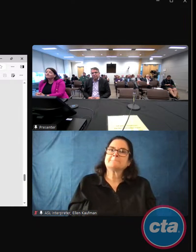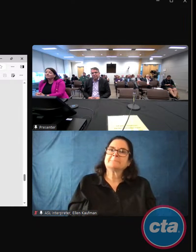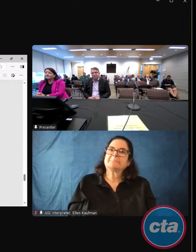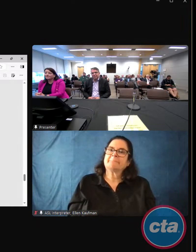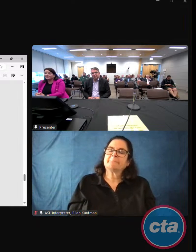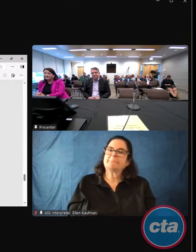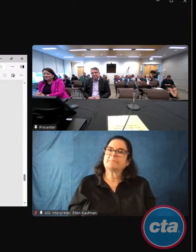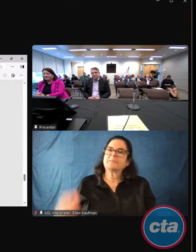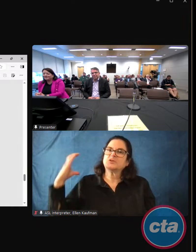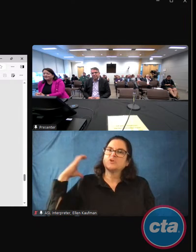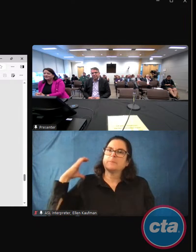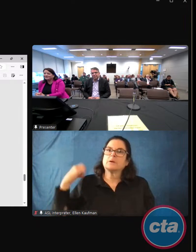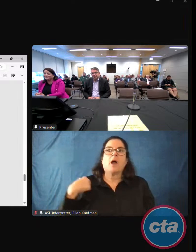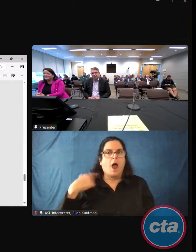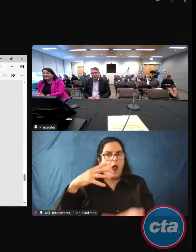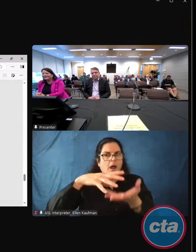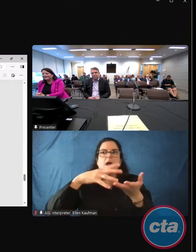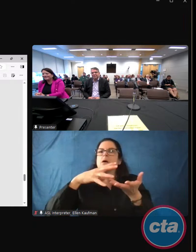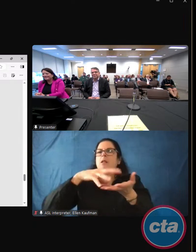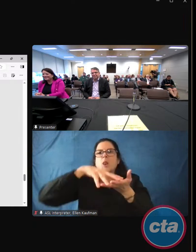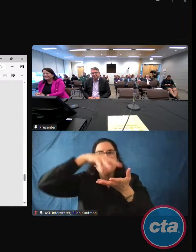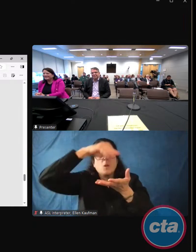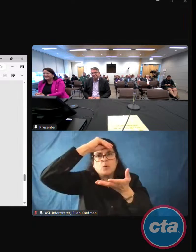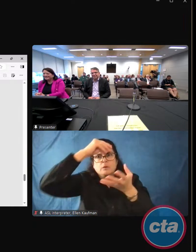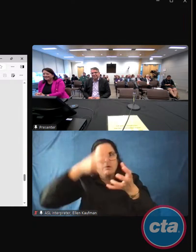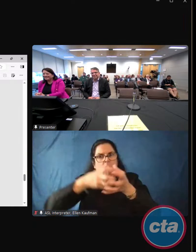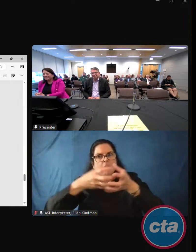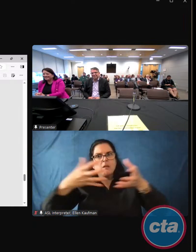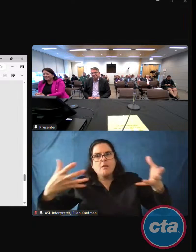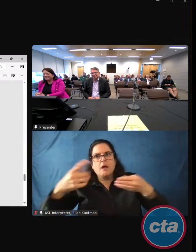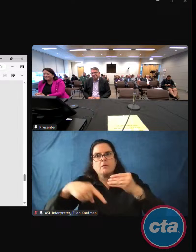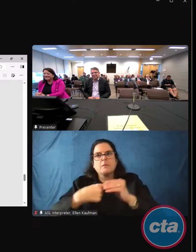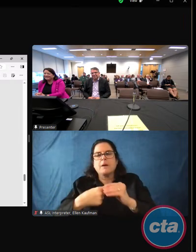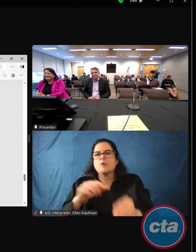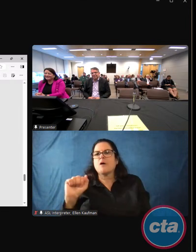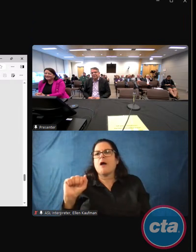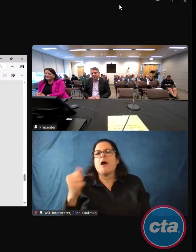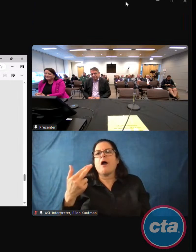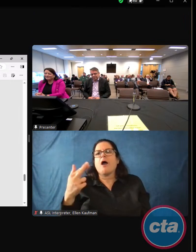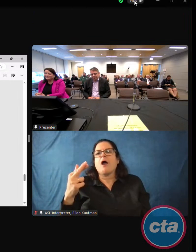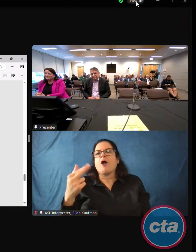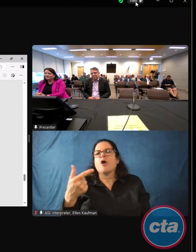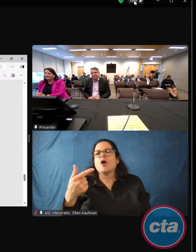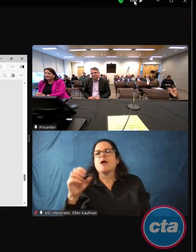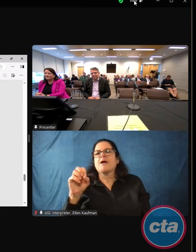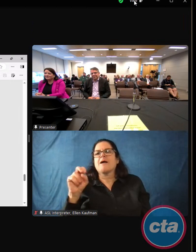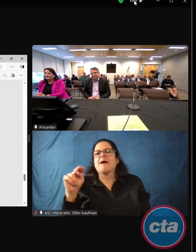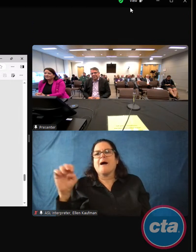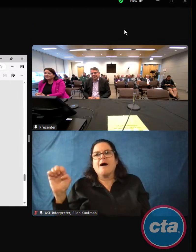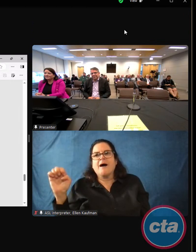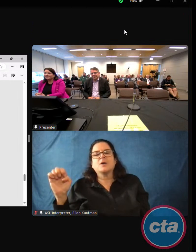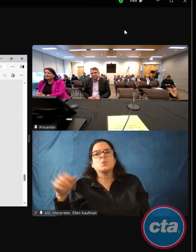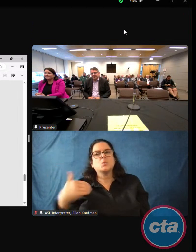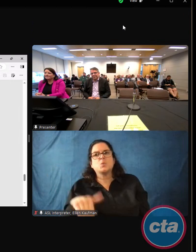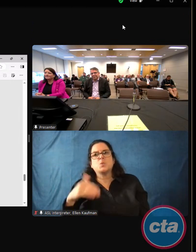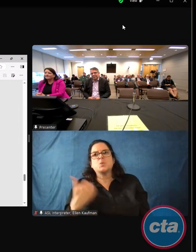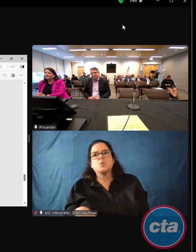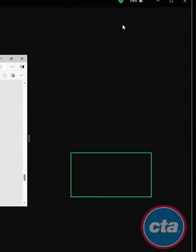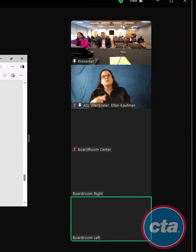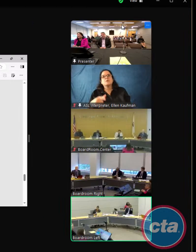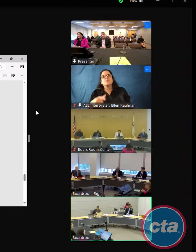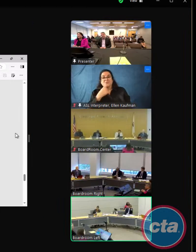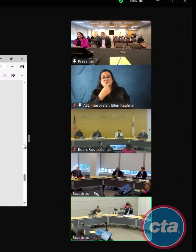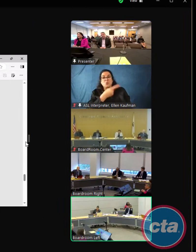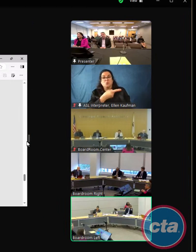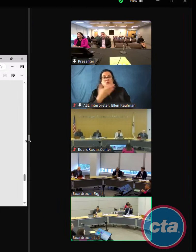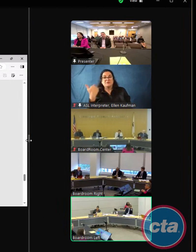I've learned a great deal this morning about Argonne's work and what they've done. I expressed some of that earlier in the committee meeting.